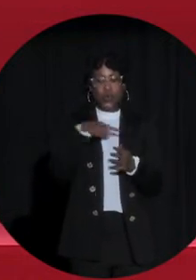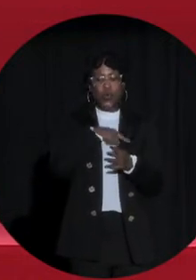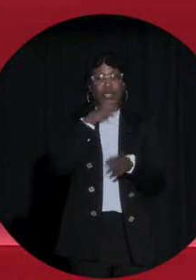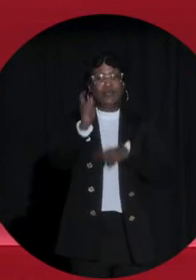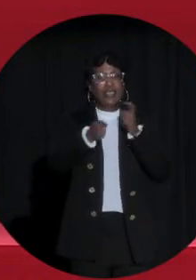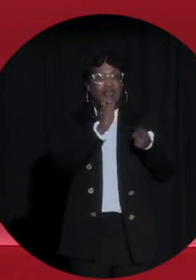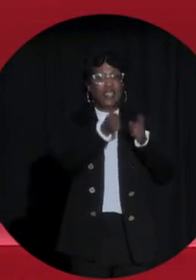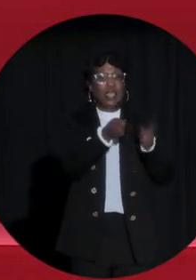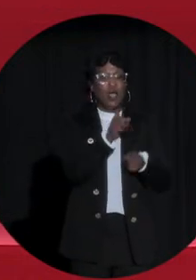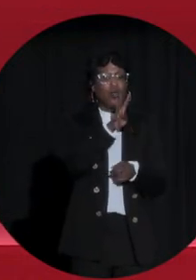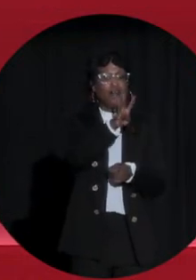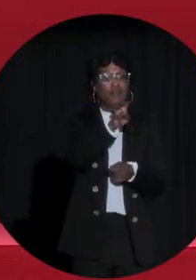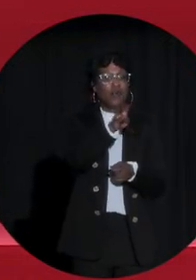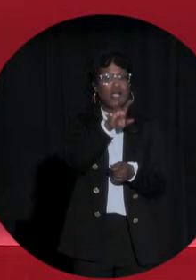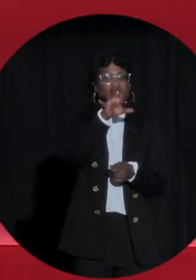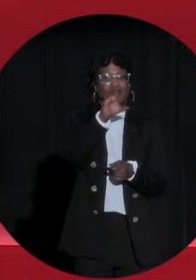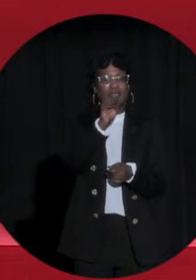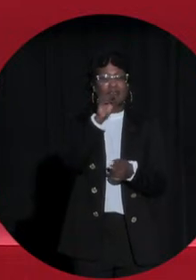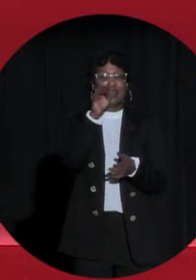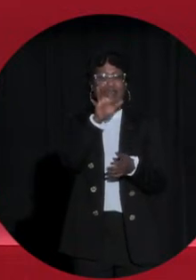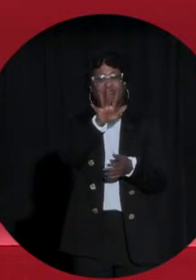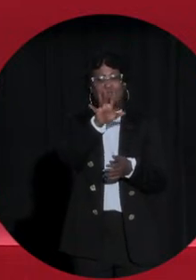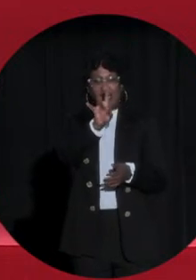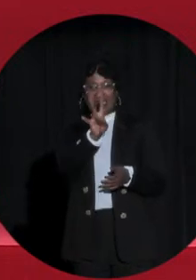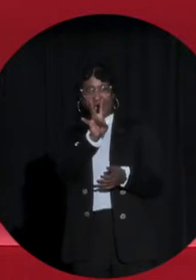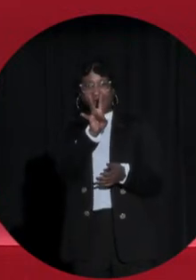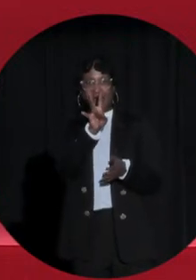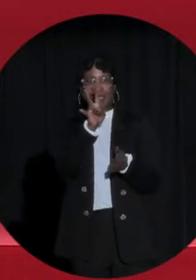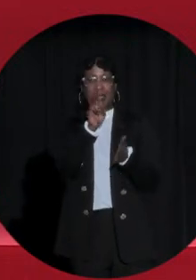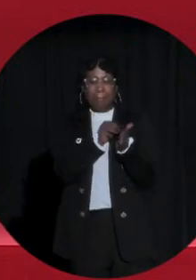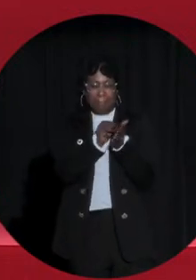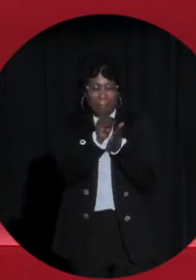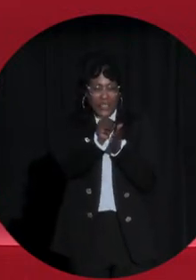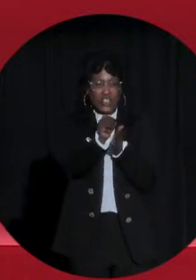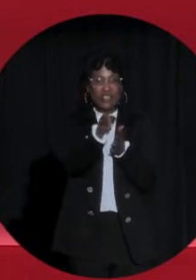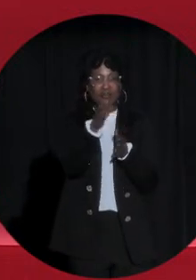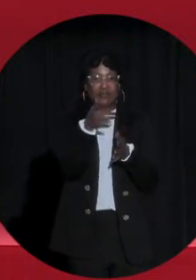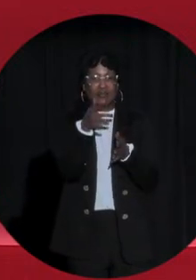457,000 boxes of groceries or 4.6 million meals.